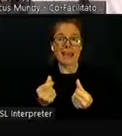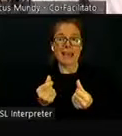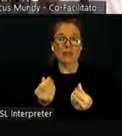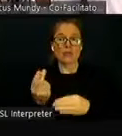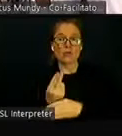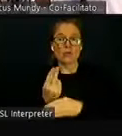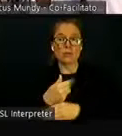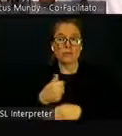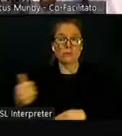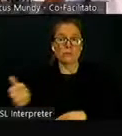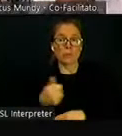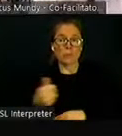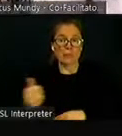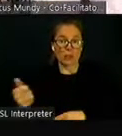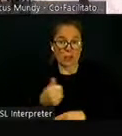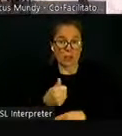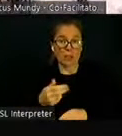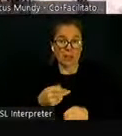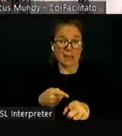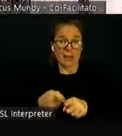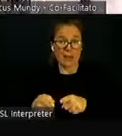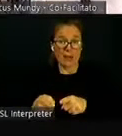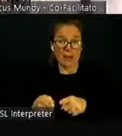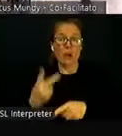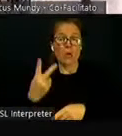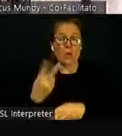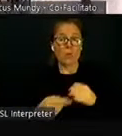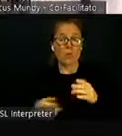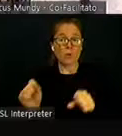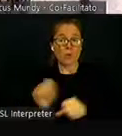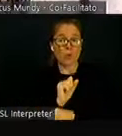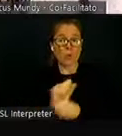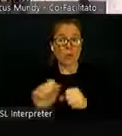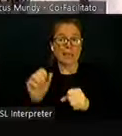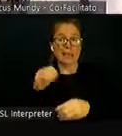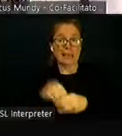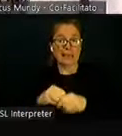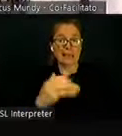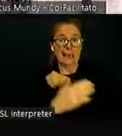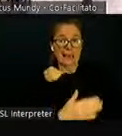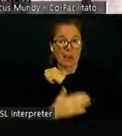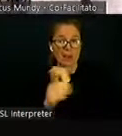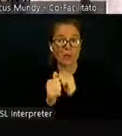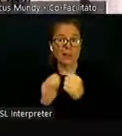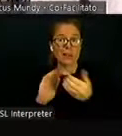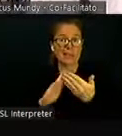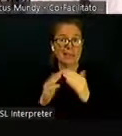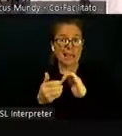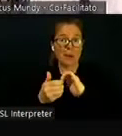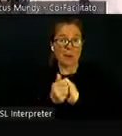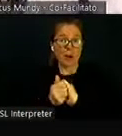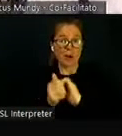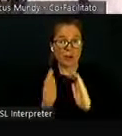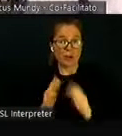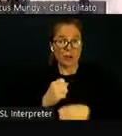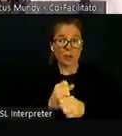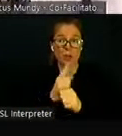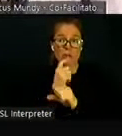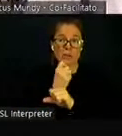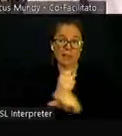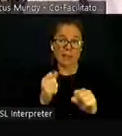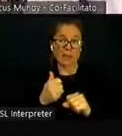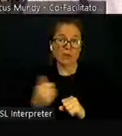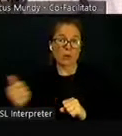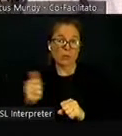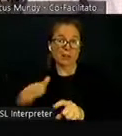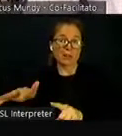And I know that we both work within the county and our city partners to ensure that we have a safe transportation environment